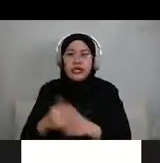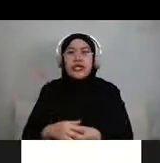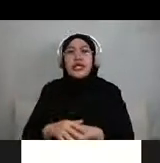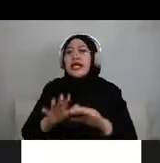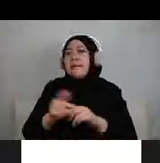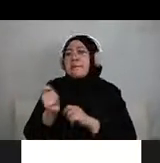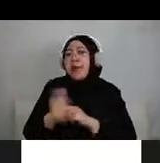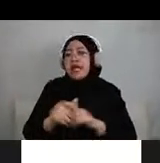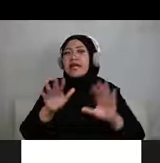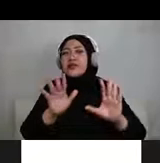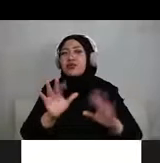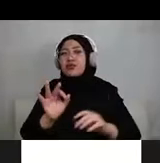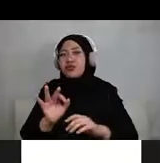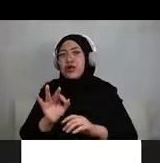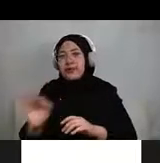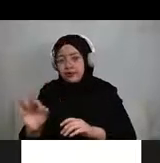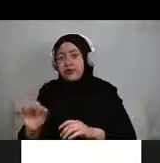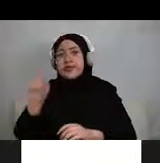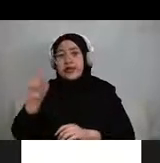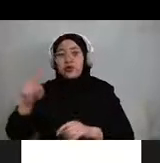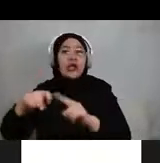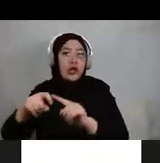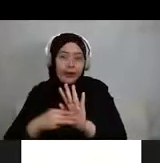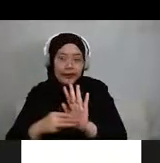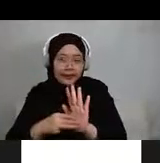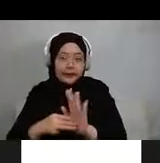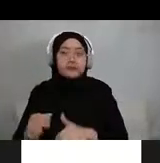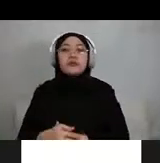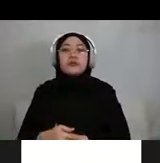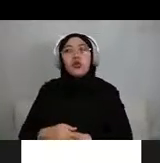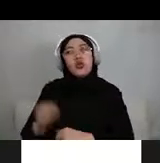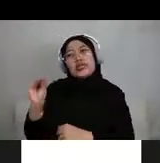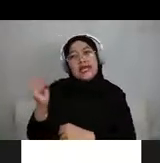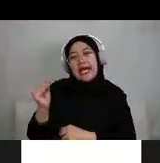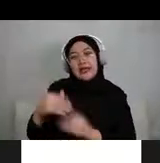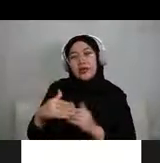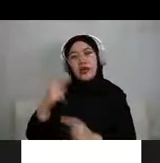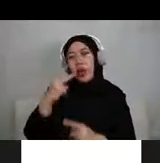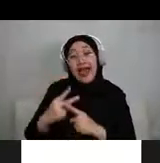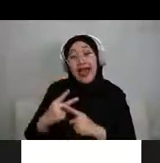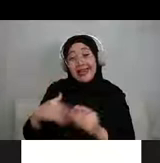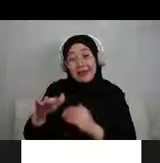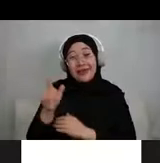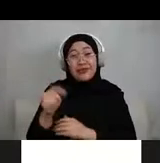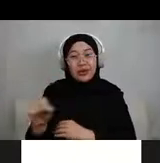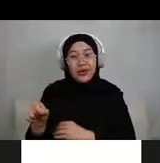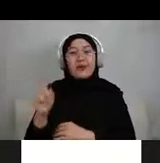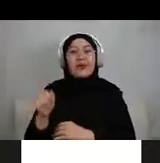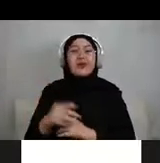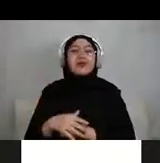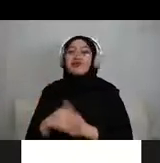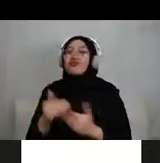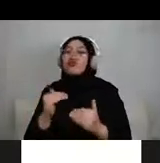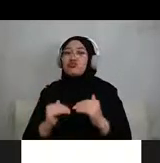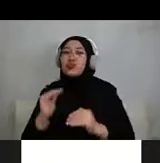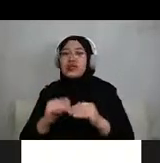think it was more than twice this amount, because the average running was about 180 or 200 kilometers. But because of the heavy running, here